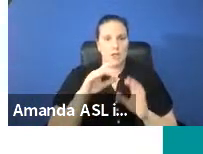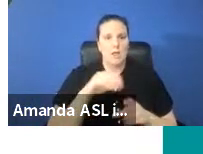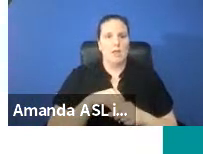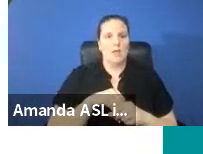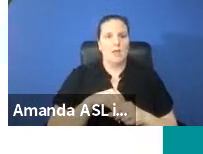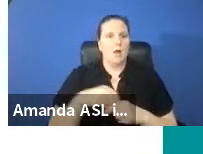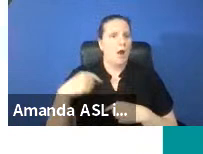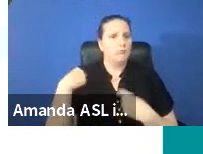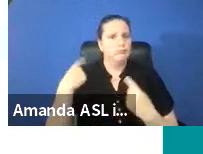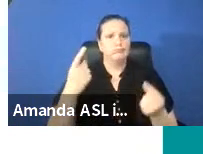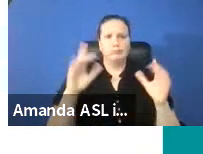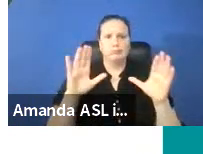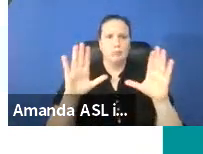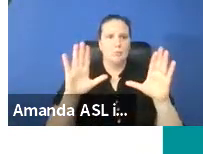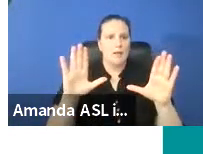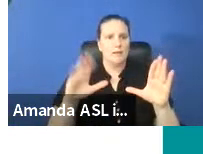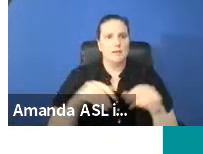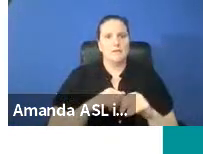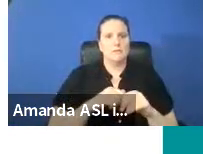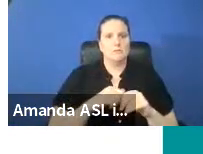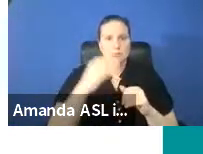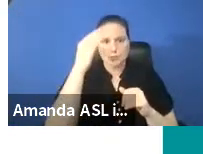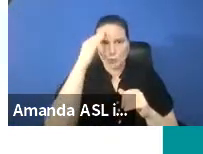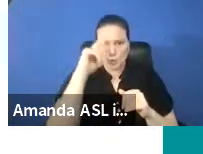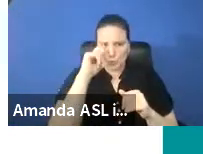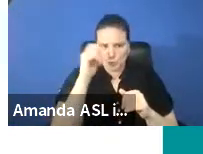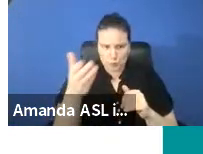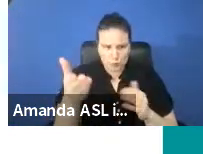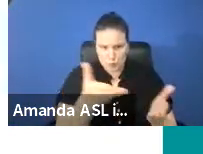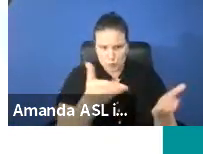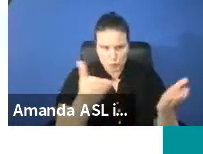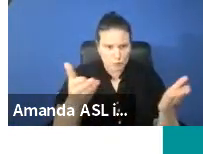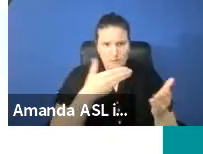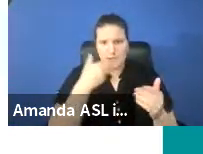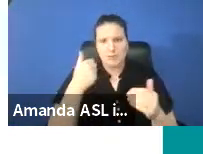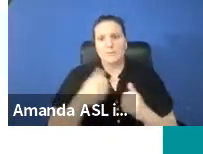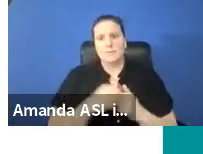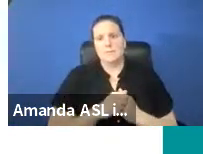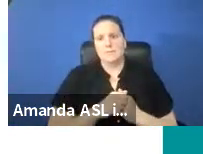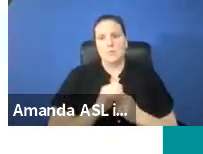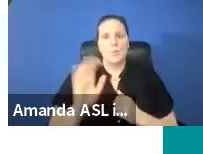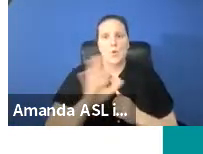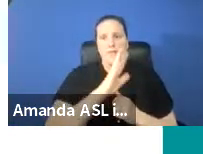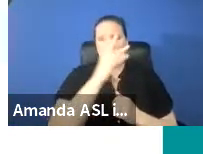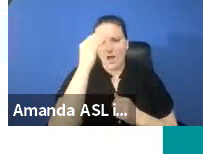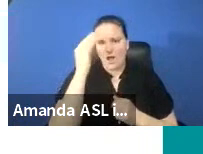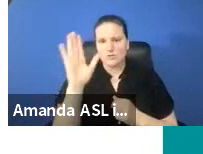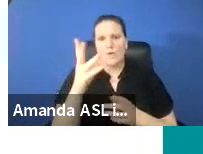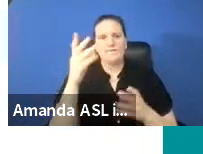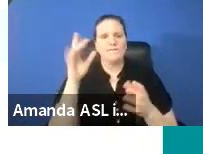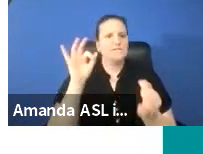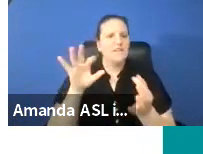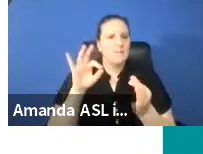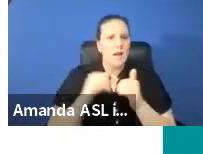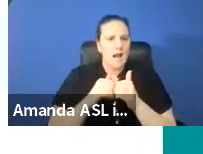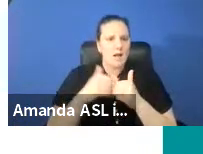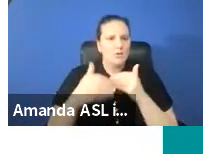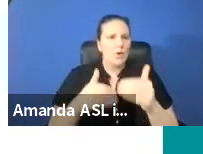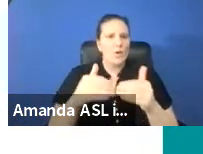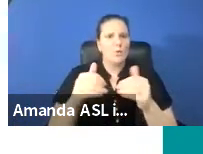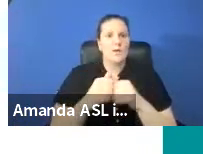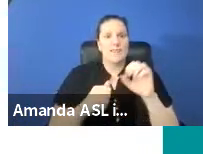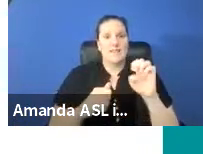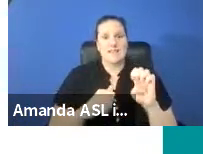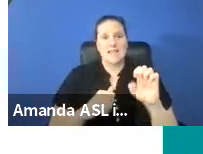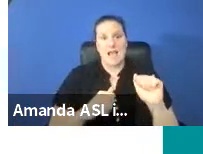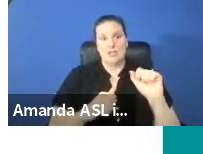been great to just get to know you all a little better and get your thoughts and feedback on how things are going with the EAG